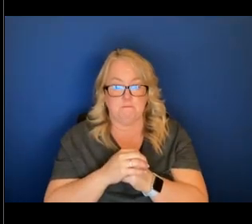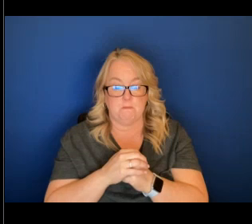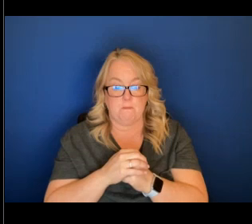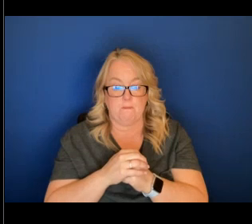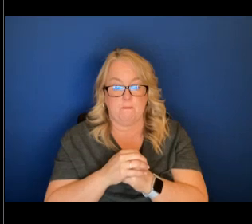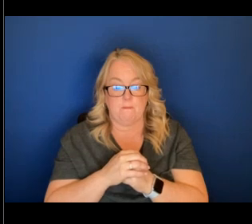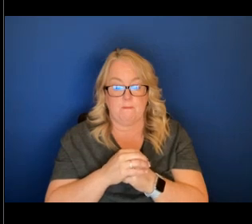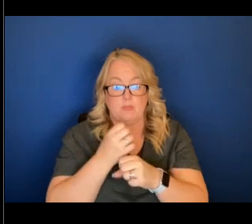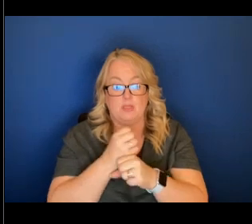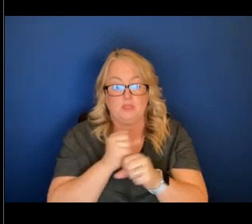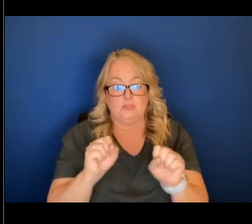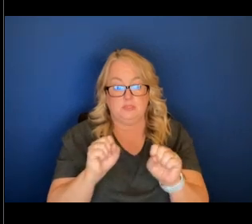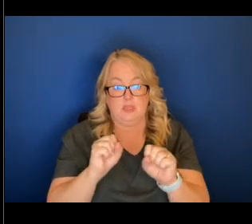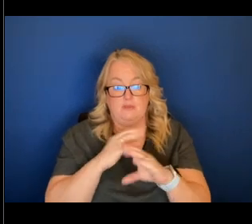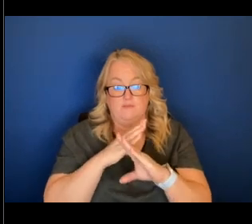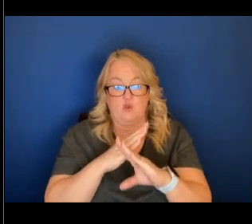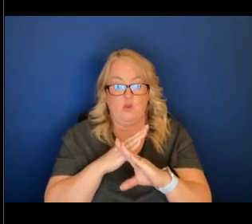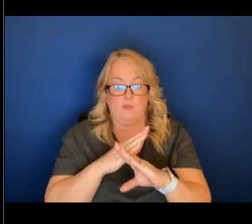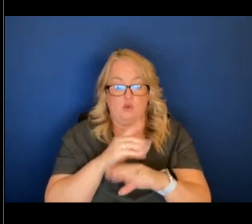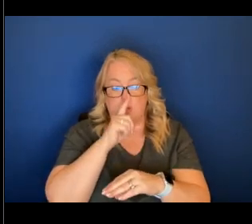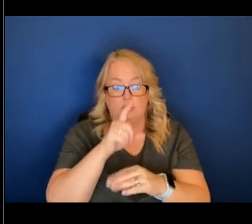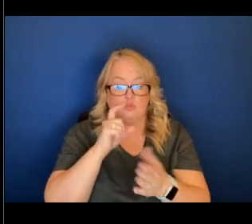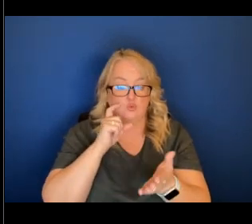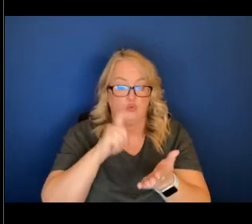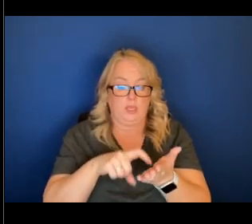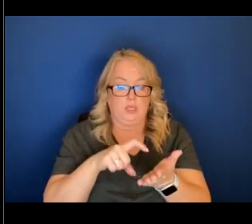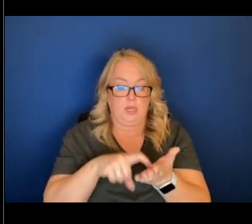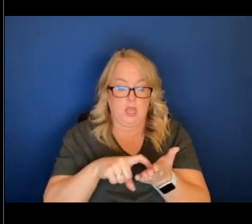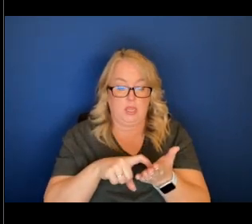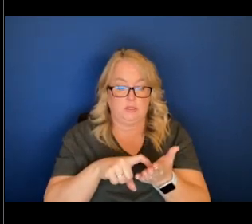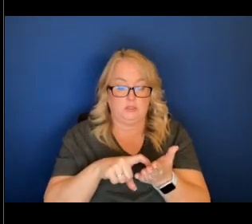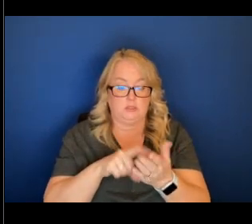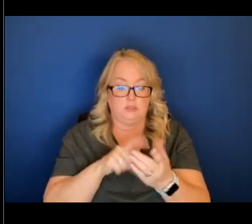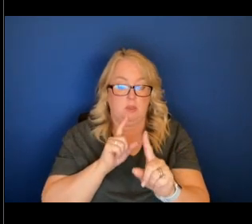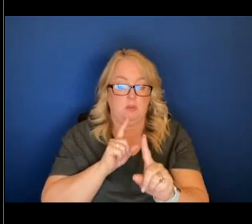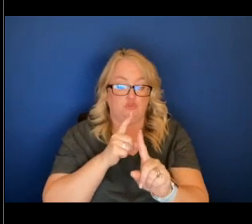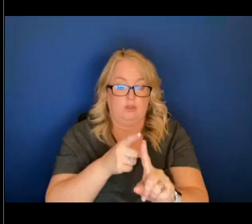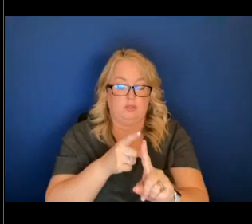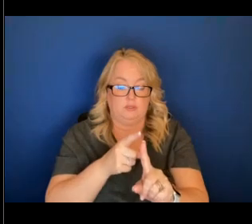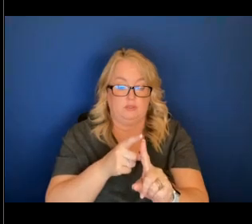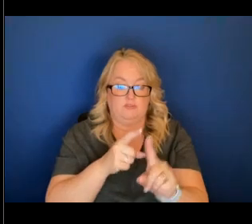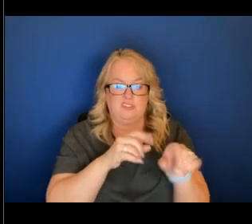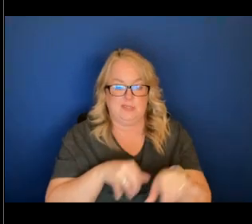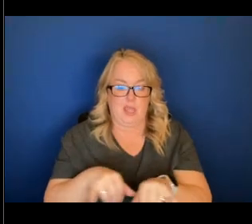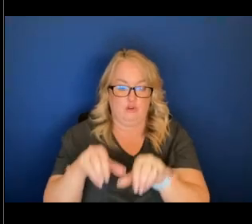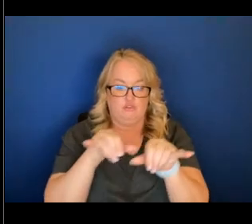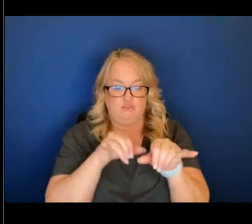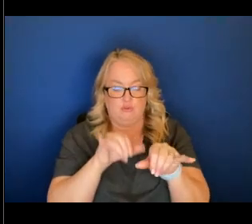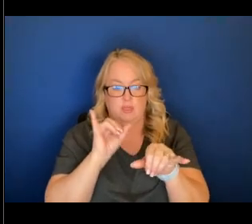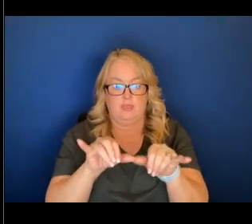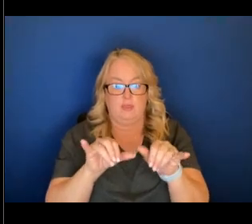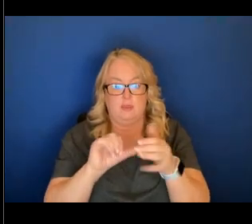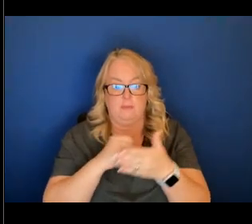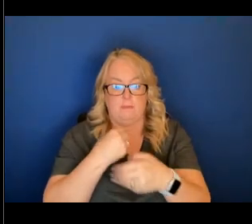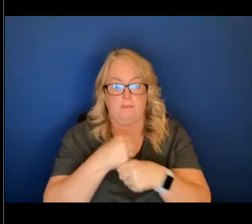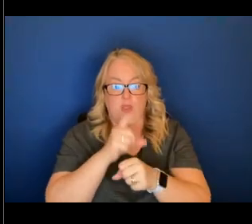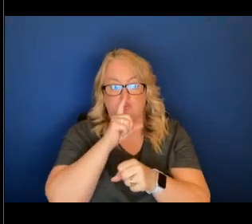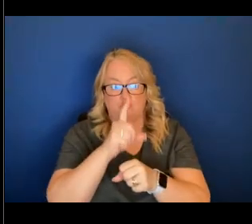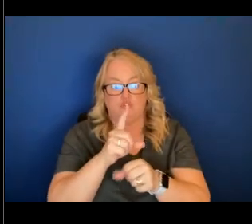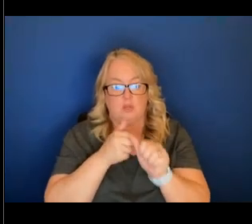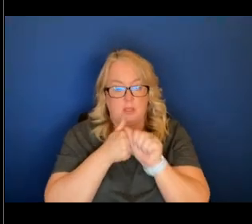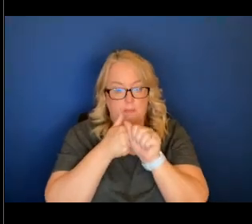A safe harbor is a recognized objective standard that ensures compliance